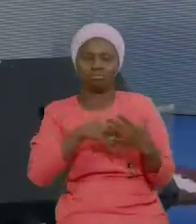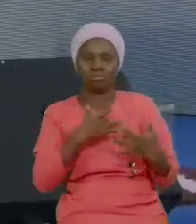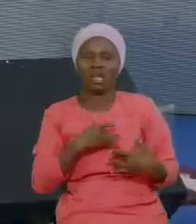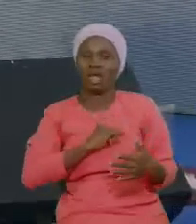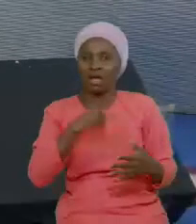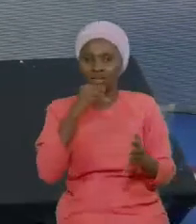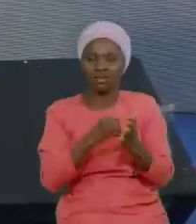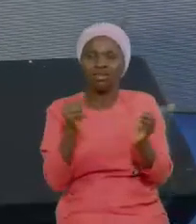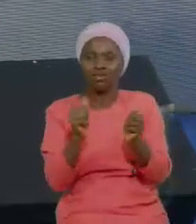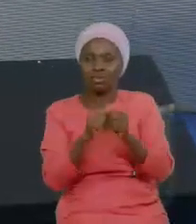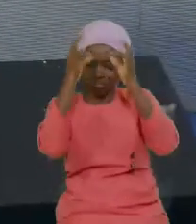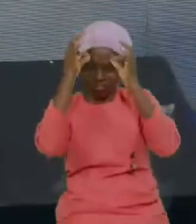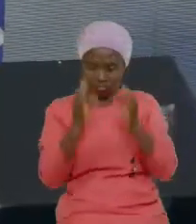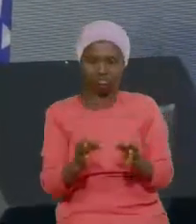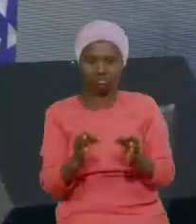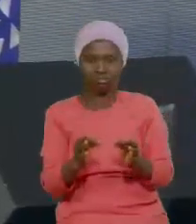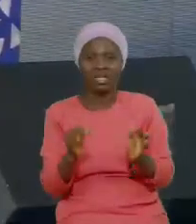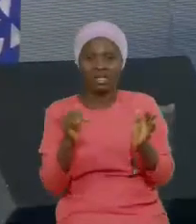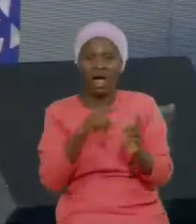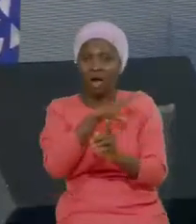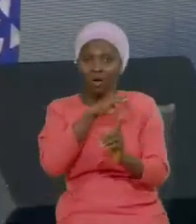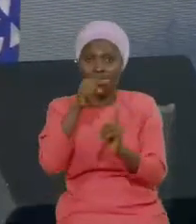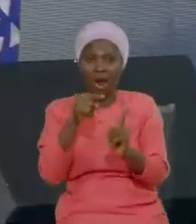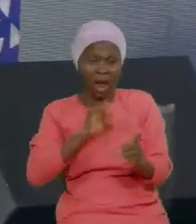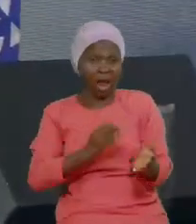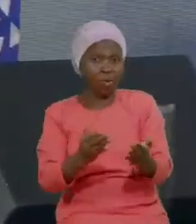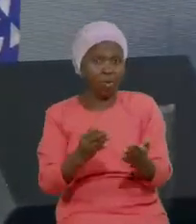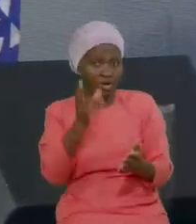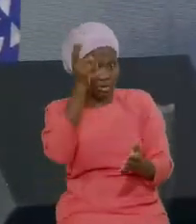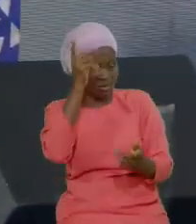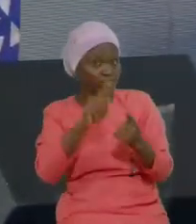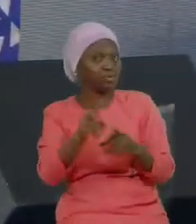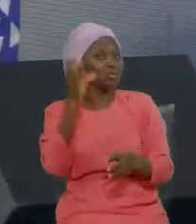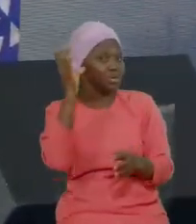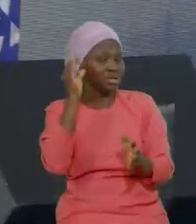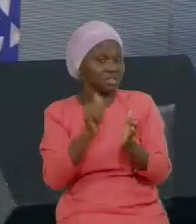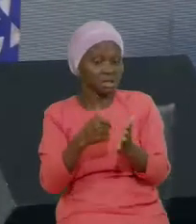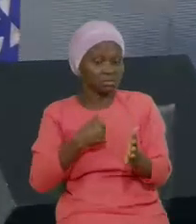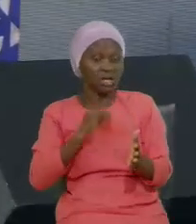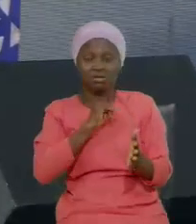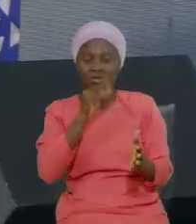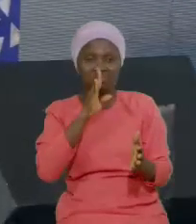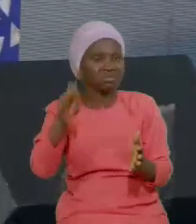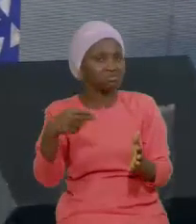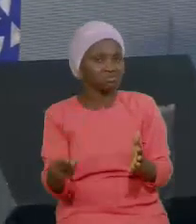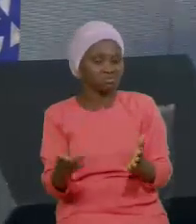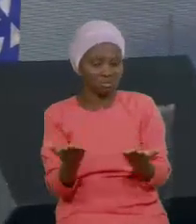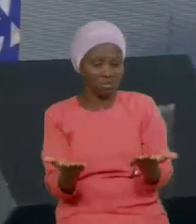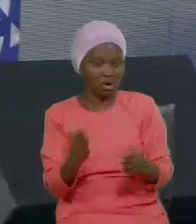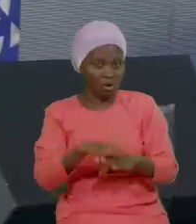with determination. I want the devil to hear that I am not going to be a nonentity here on earth. I